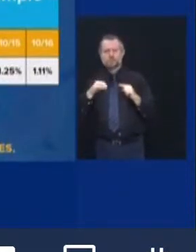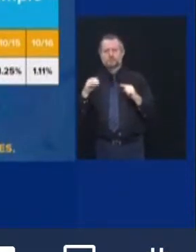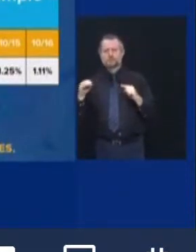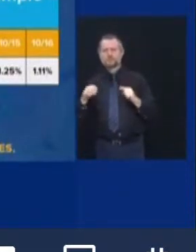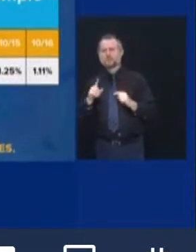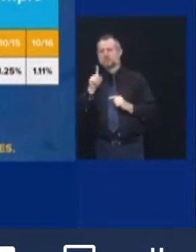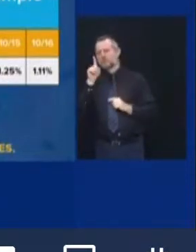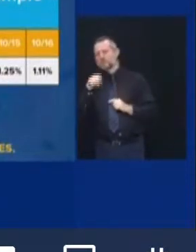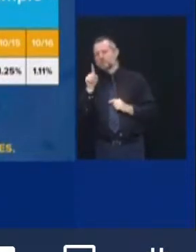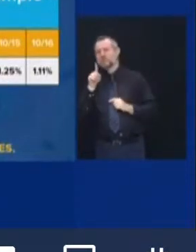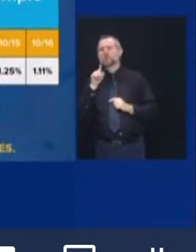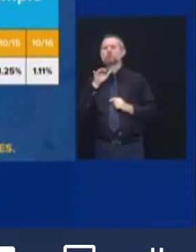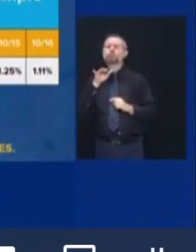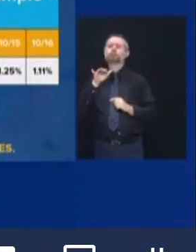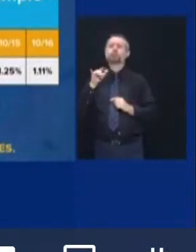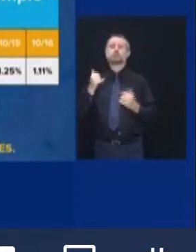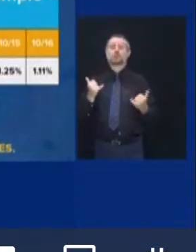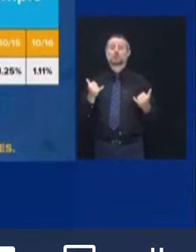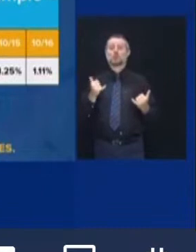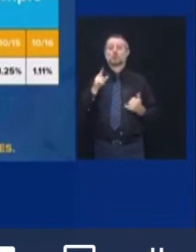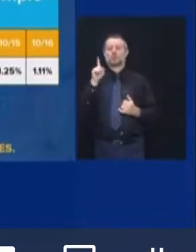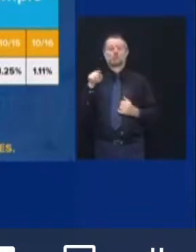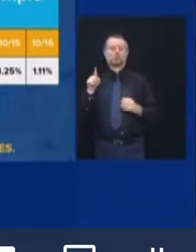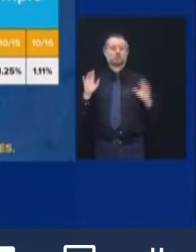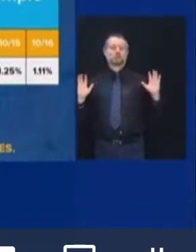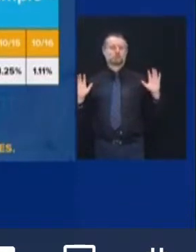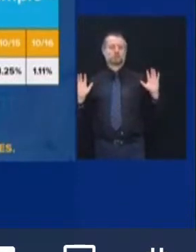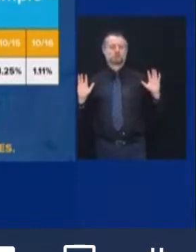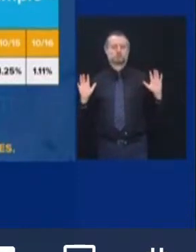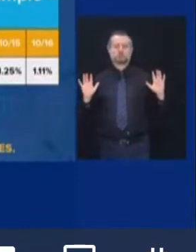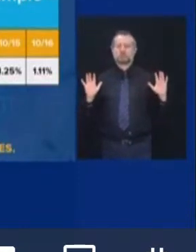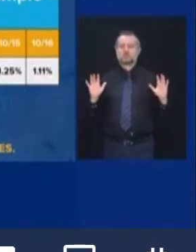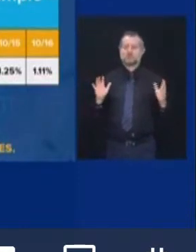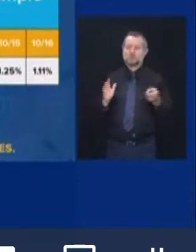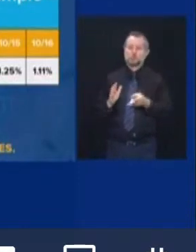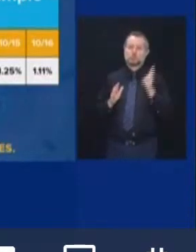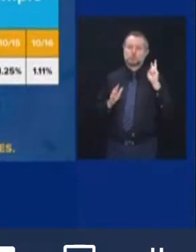1.1 today. We were 1.1 2 weeks ago.